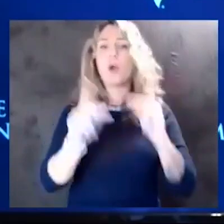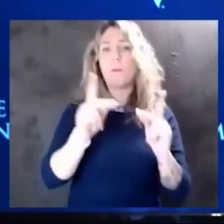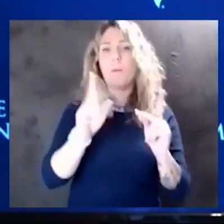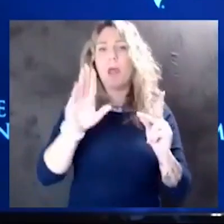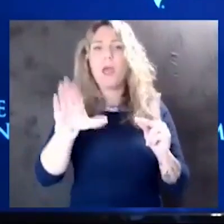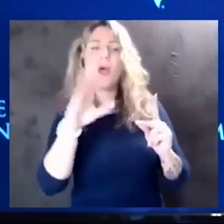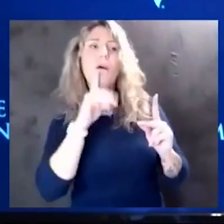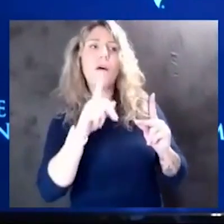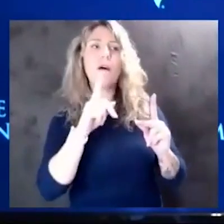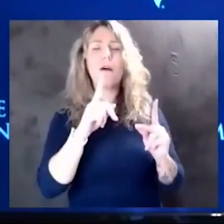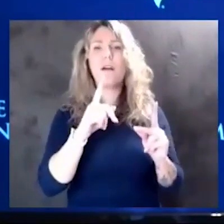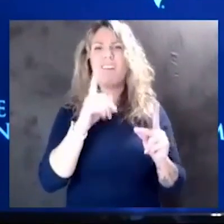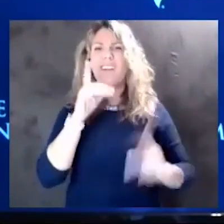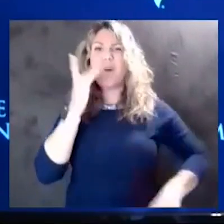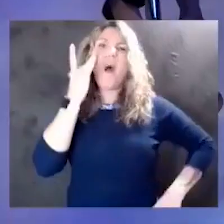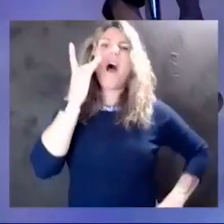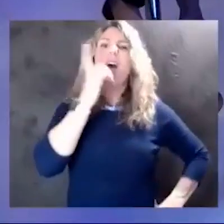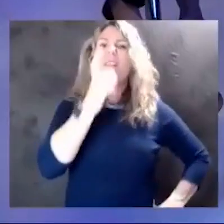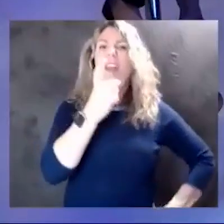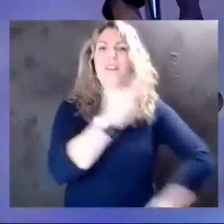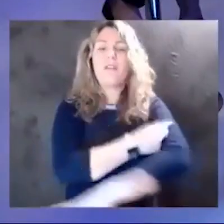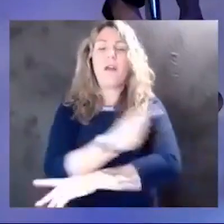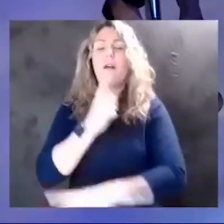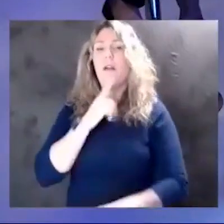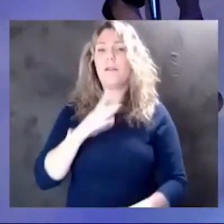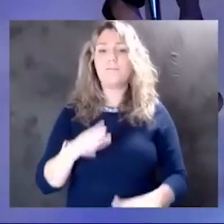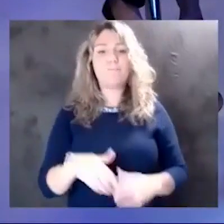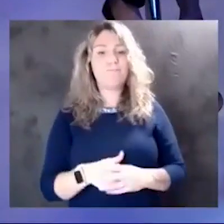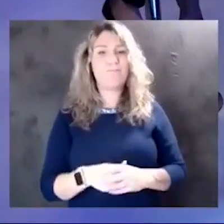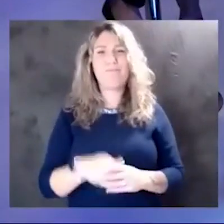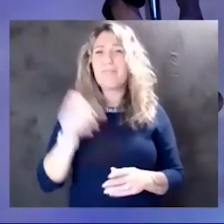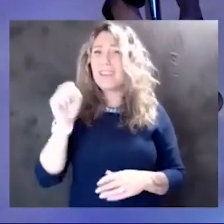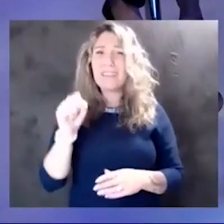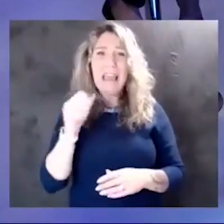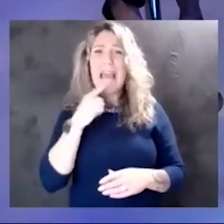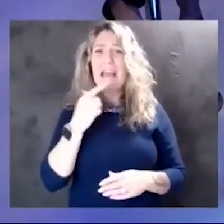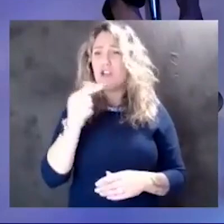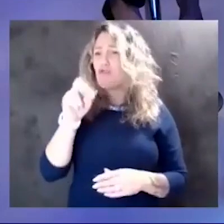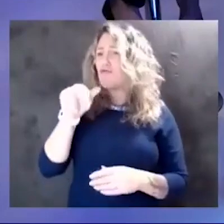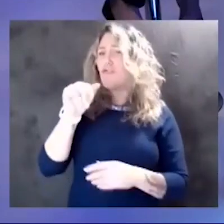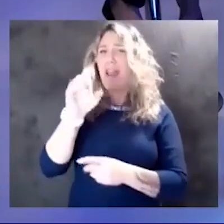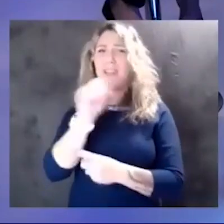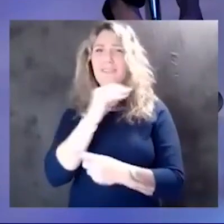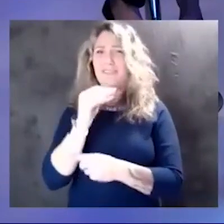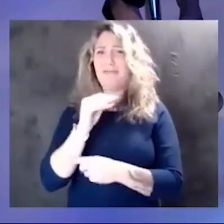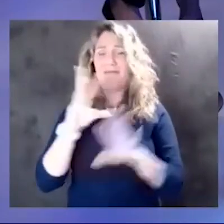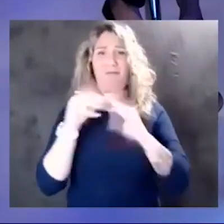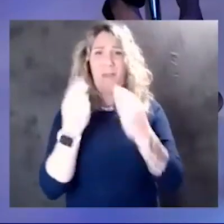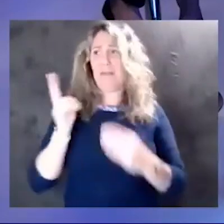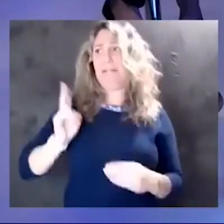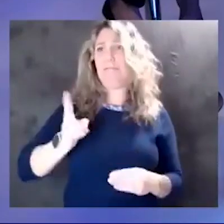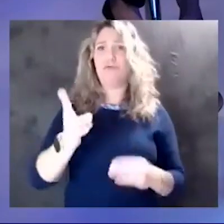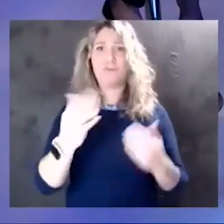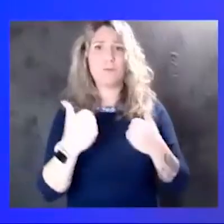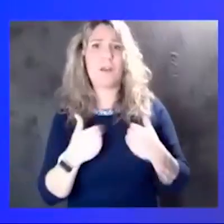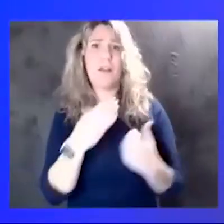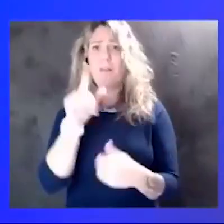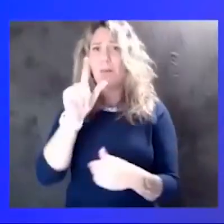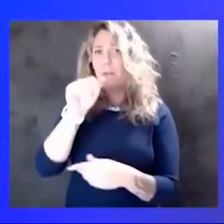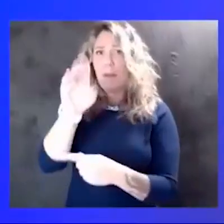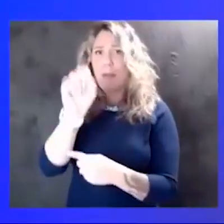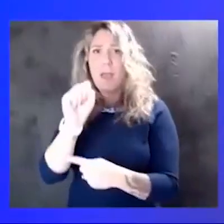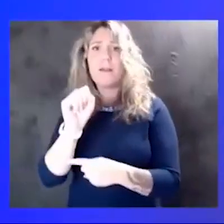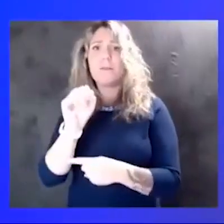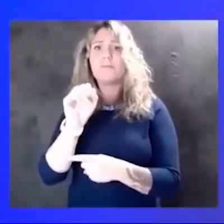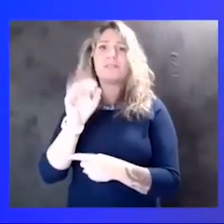you're not. Stop that. So I'm the classic age range to get Graves. I also have a family history of it. The other thing is I had labs in February for my physical and everything